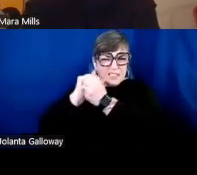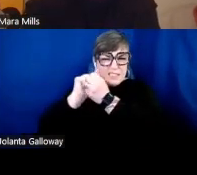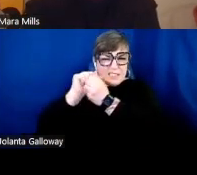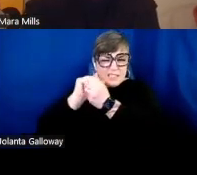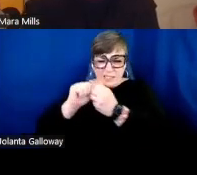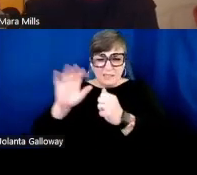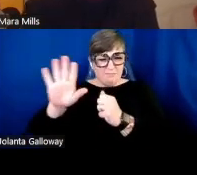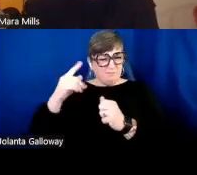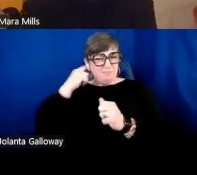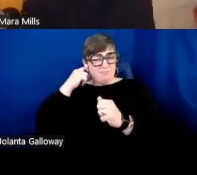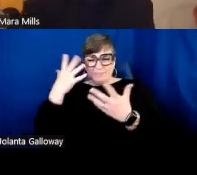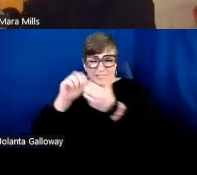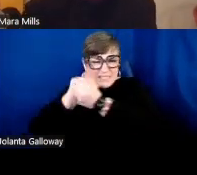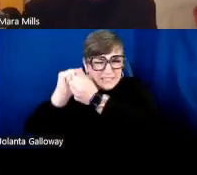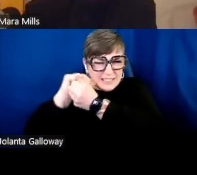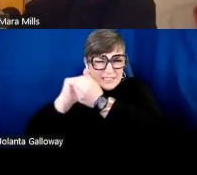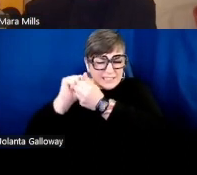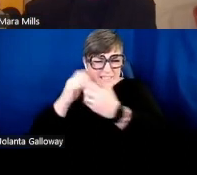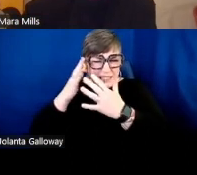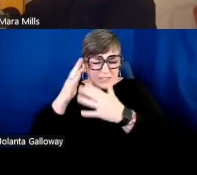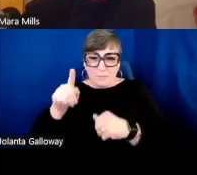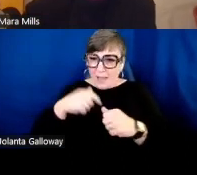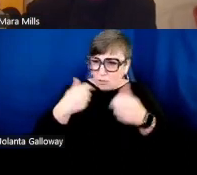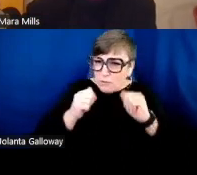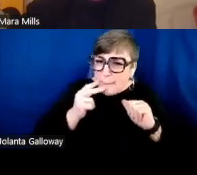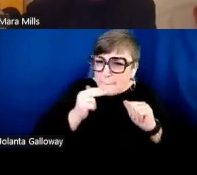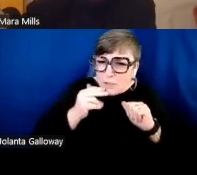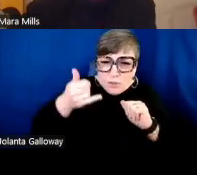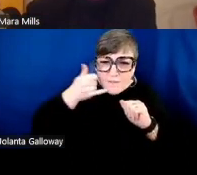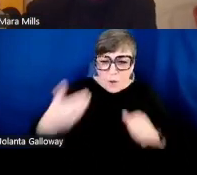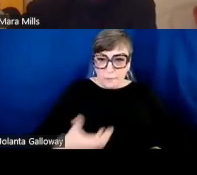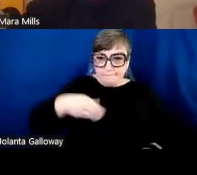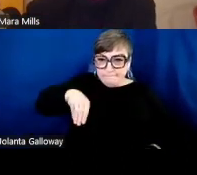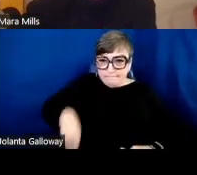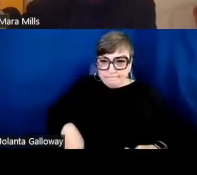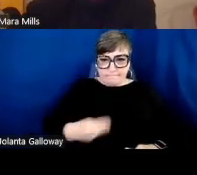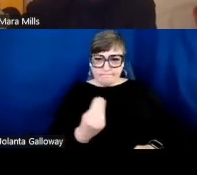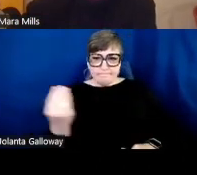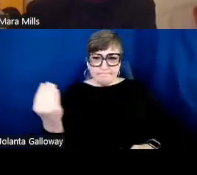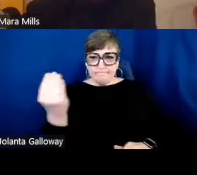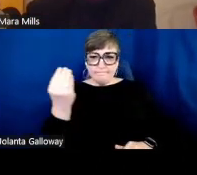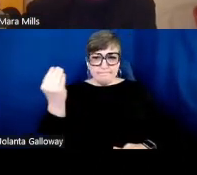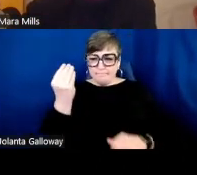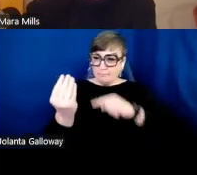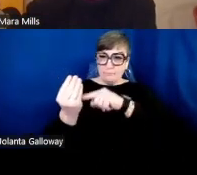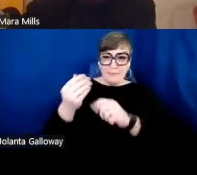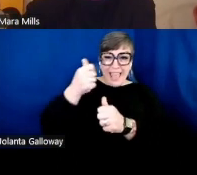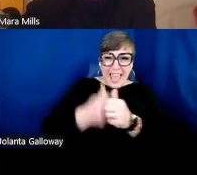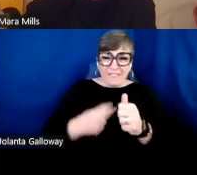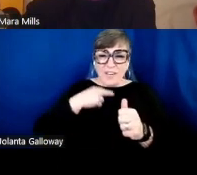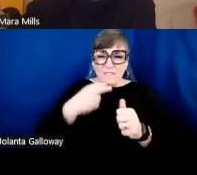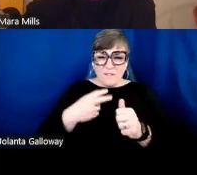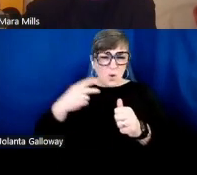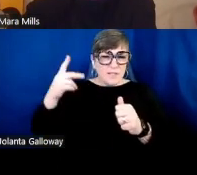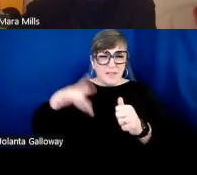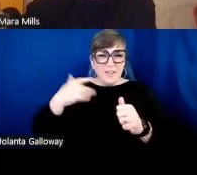i have tried the miniature telephones he wrote that one carries around in the pocket they give every voice a new kind of foreign brogue and